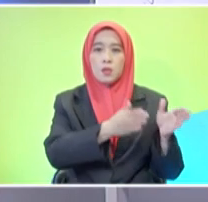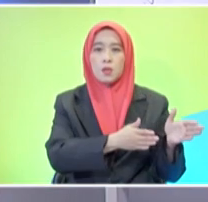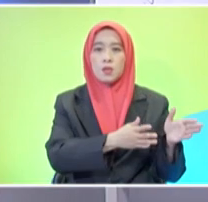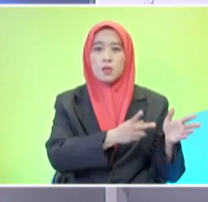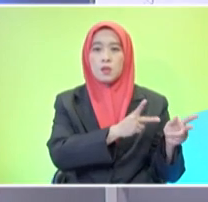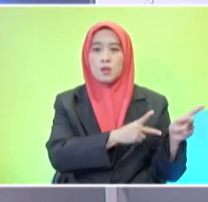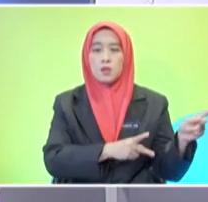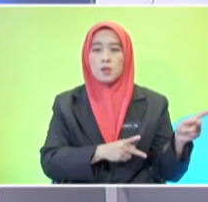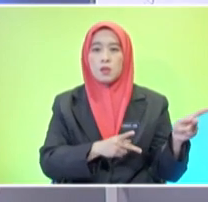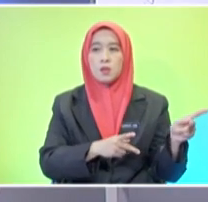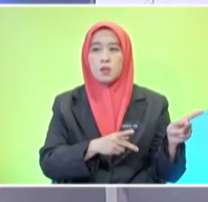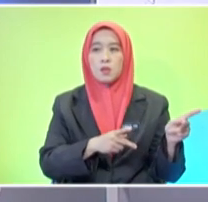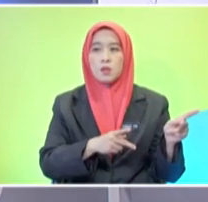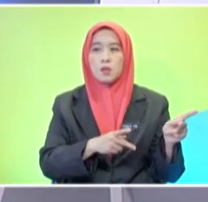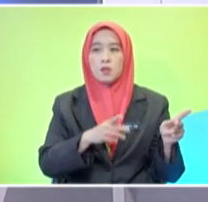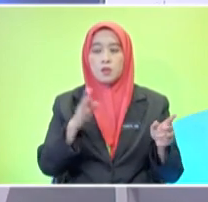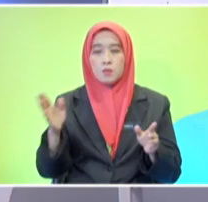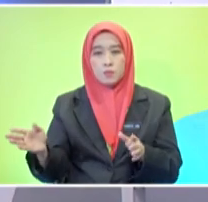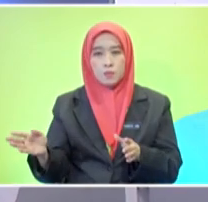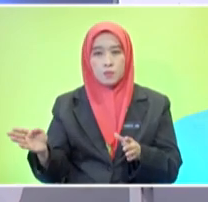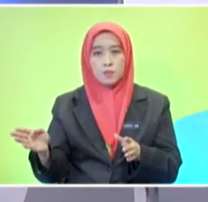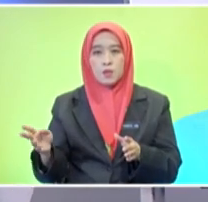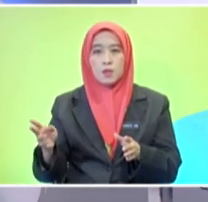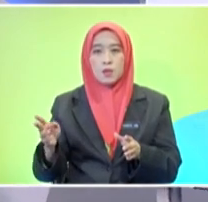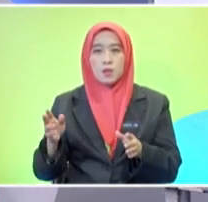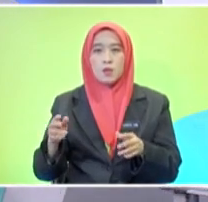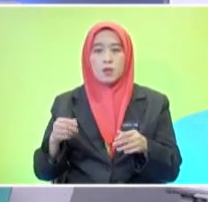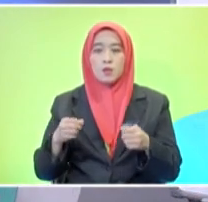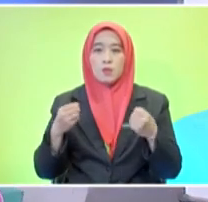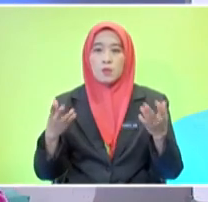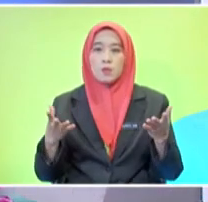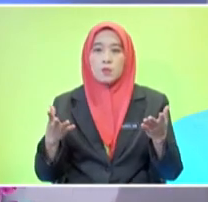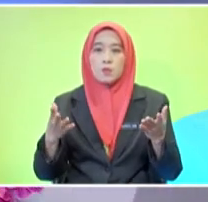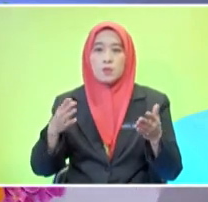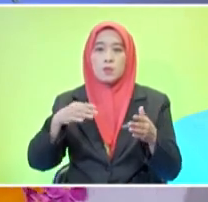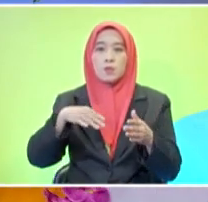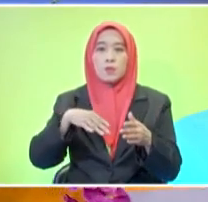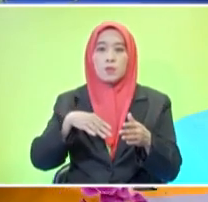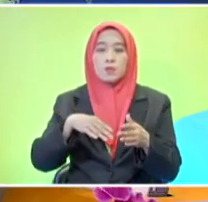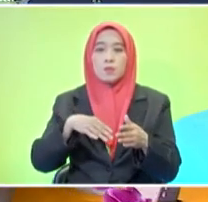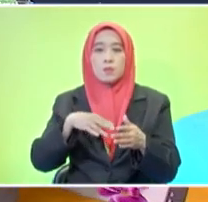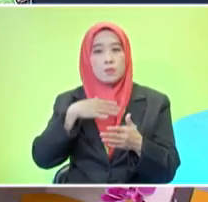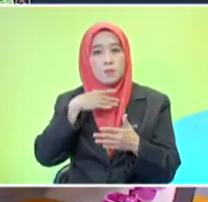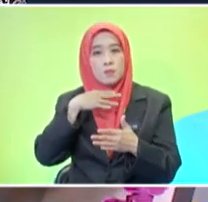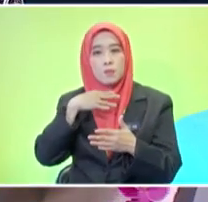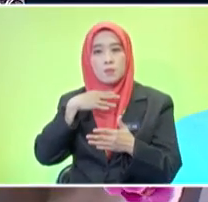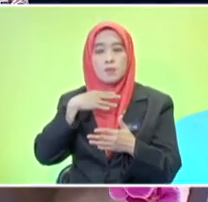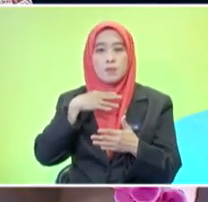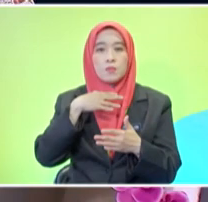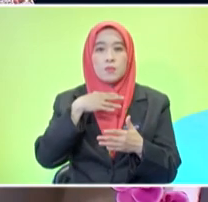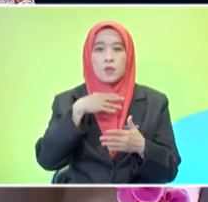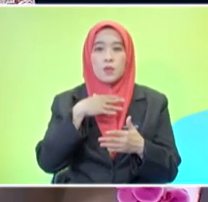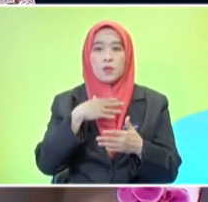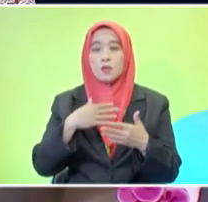towards one side, for this is more scattered out. Is that right, Mr. Q? Not really. Not really. I'm wrong. Never